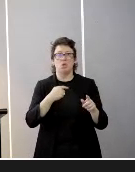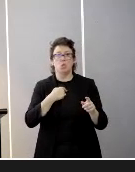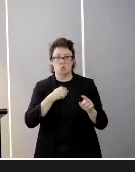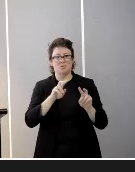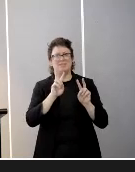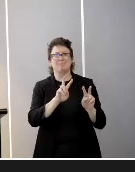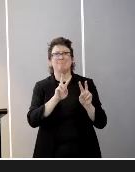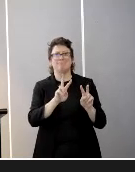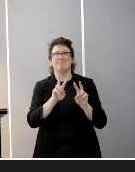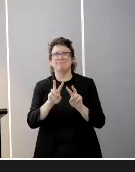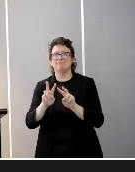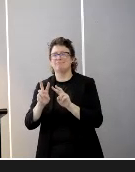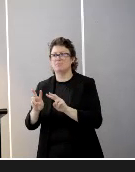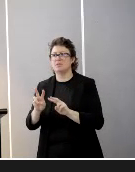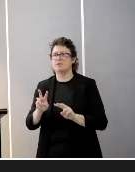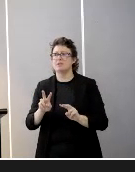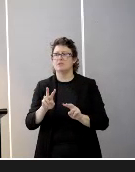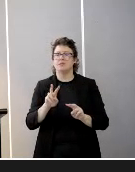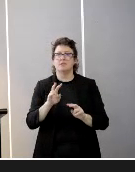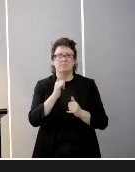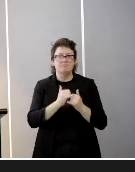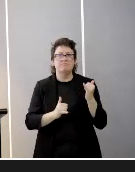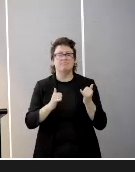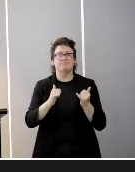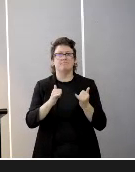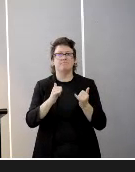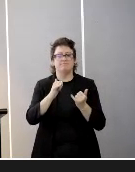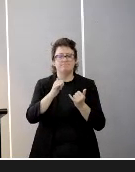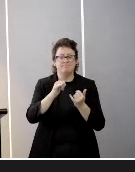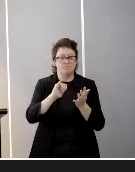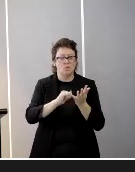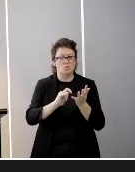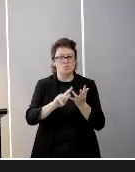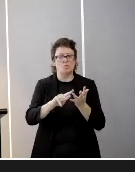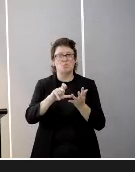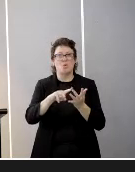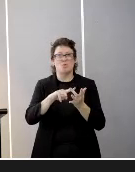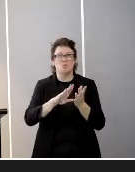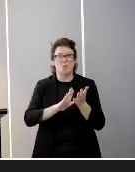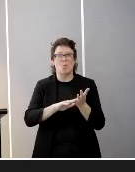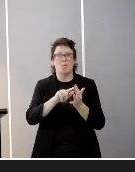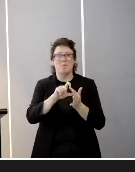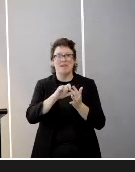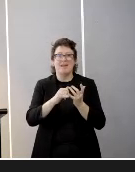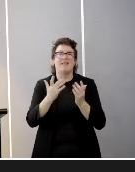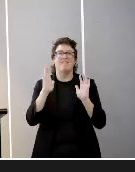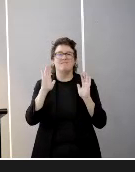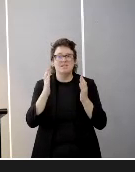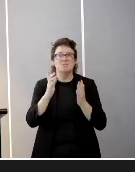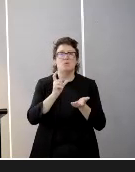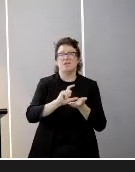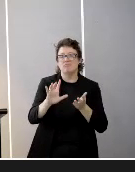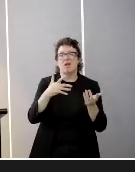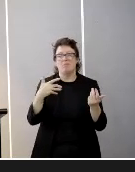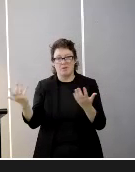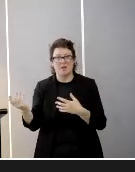there's the detriments of social media for young people. Could you just shed light on whether